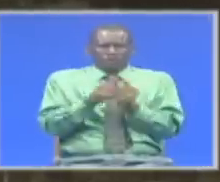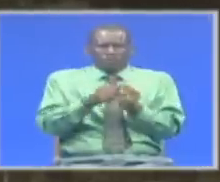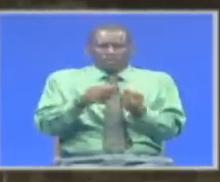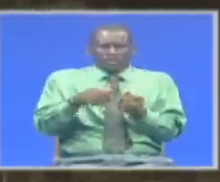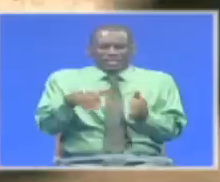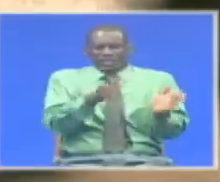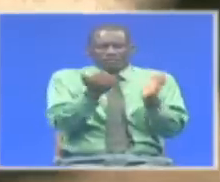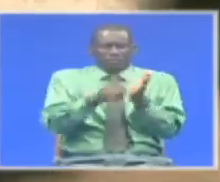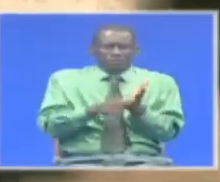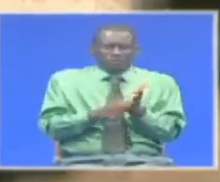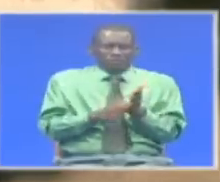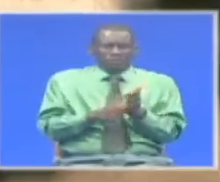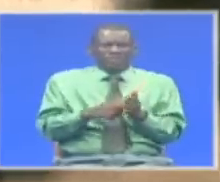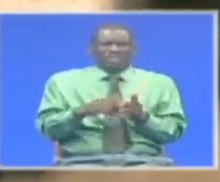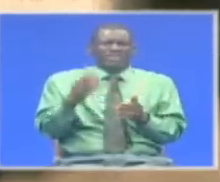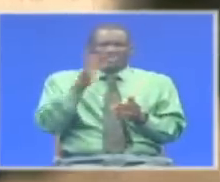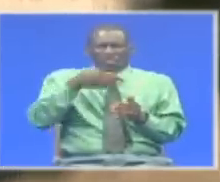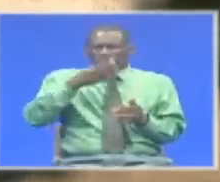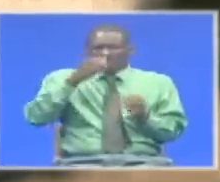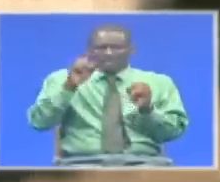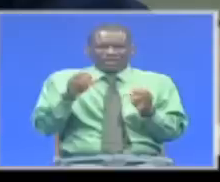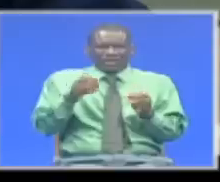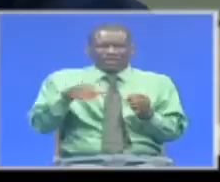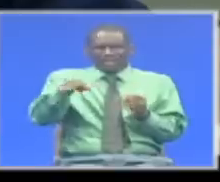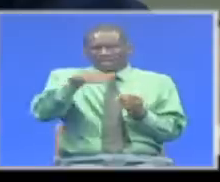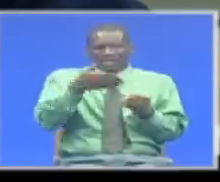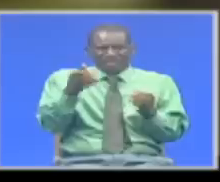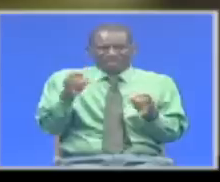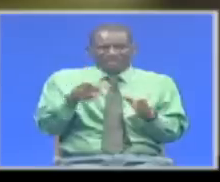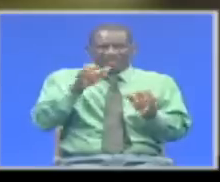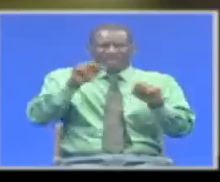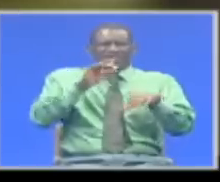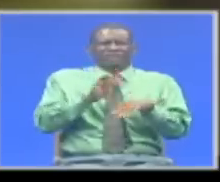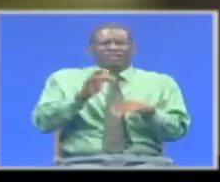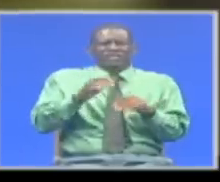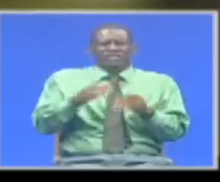drain sewages, and I think it can as well even affect the river.